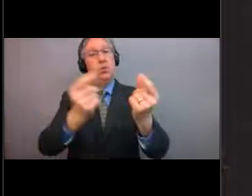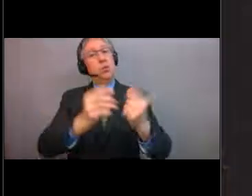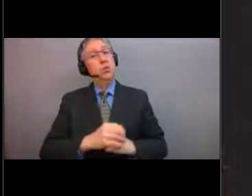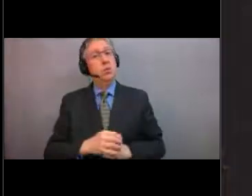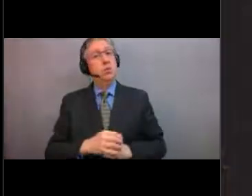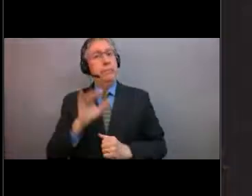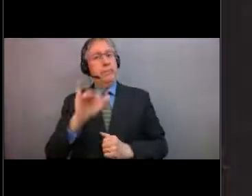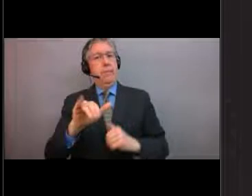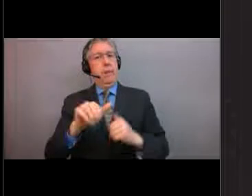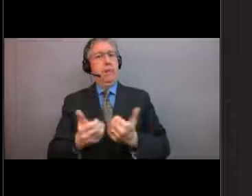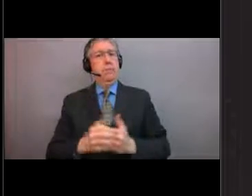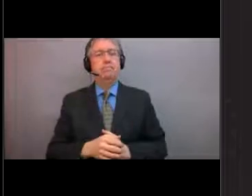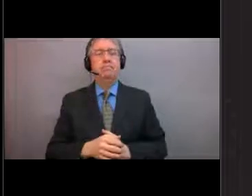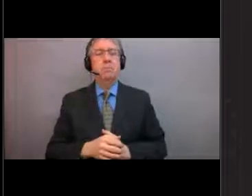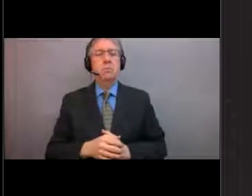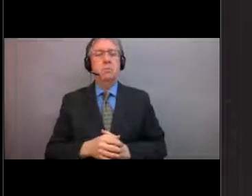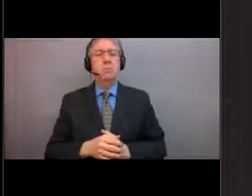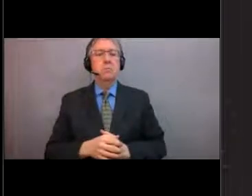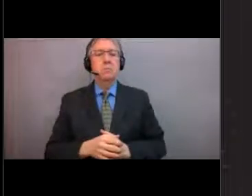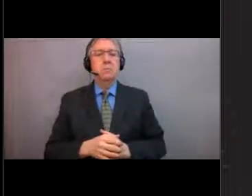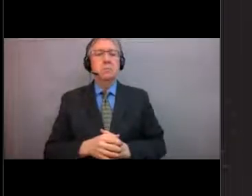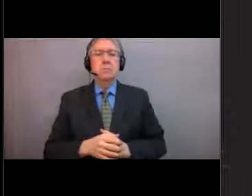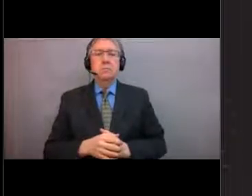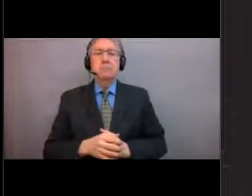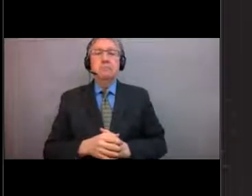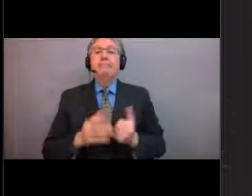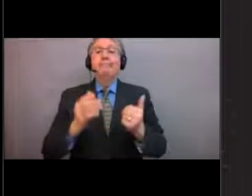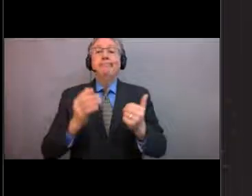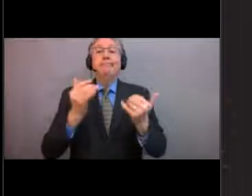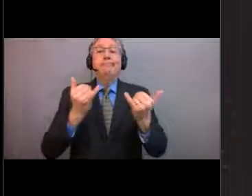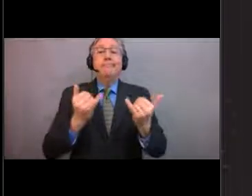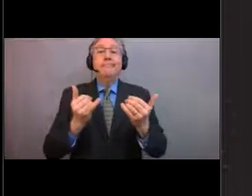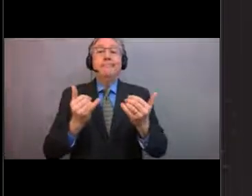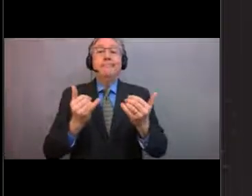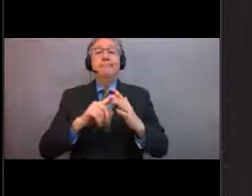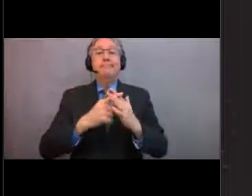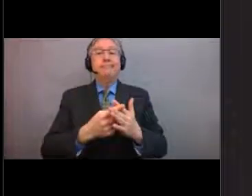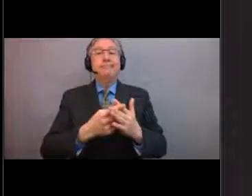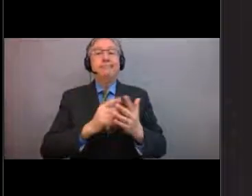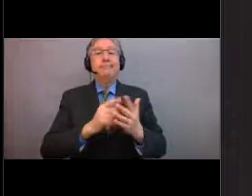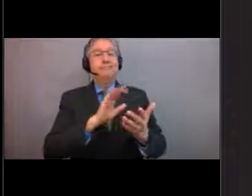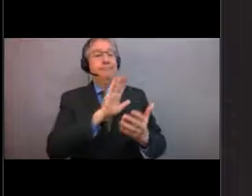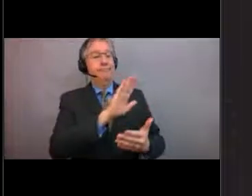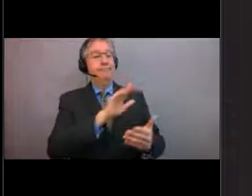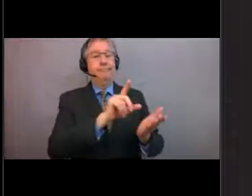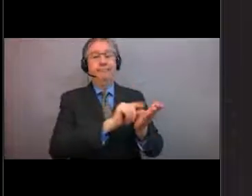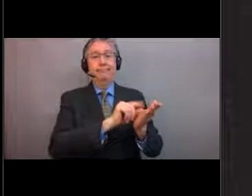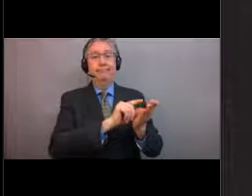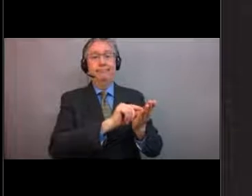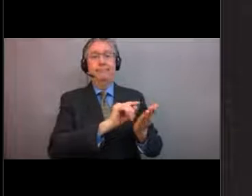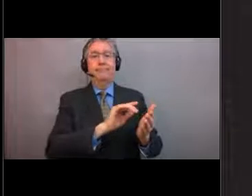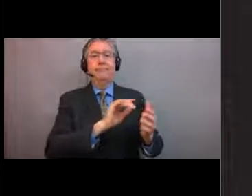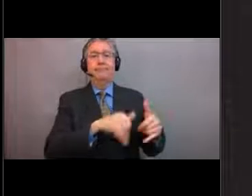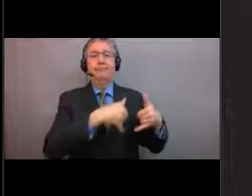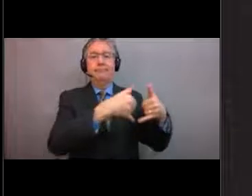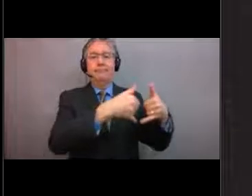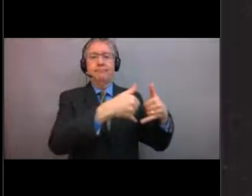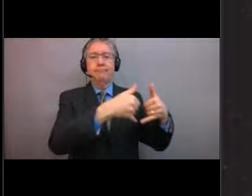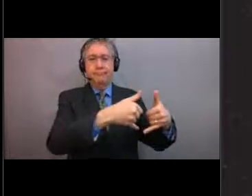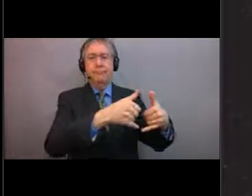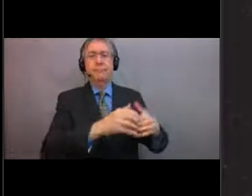let me get to the business of awarding the papers, excuse me, of